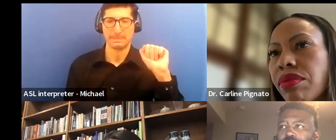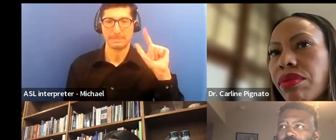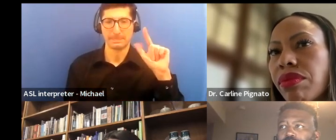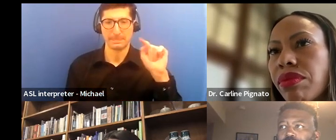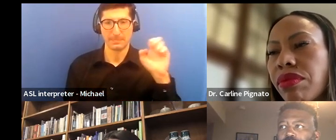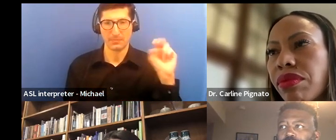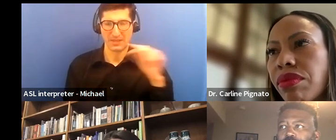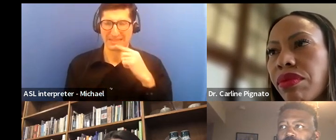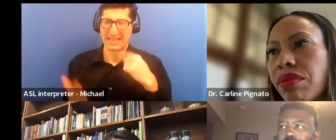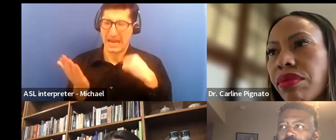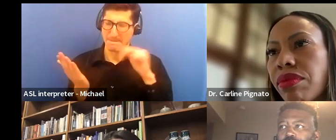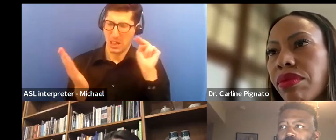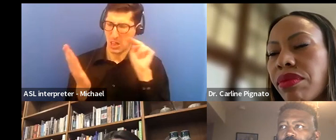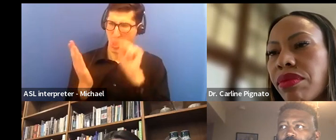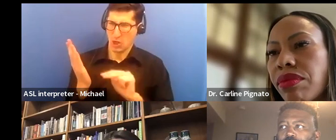earlier.